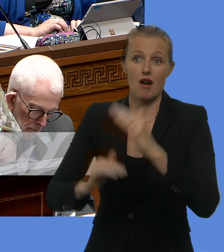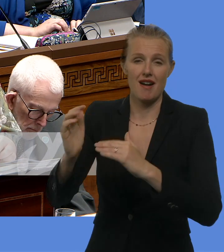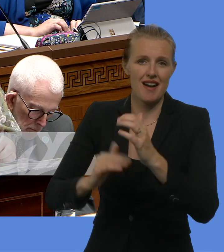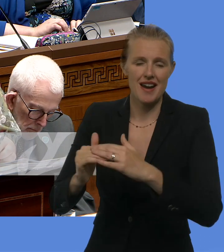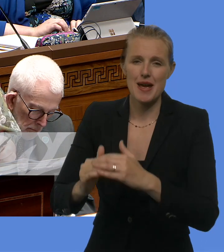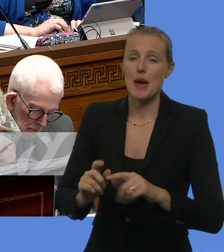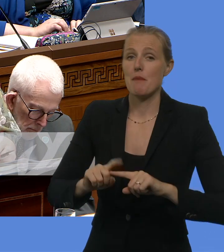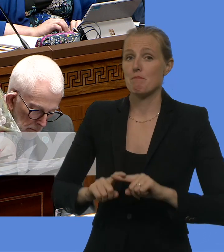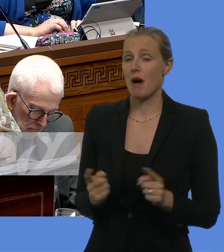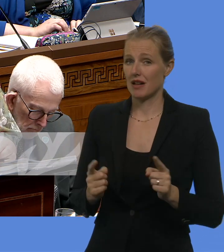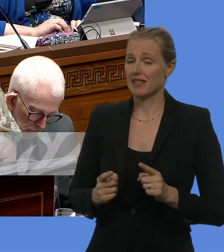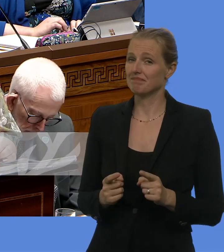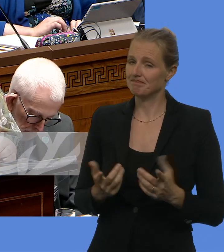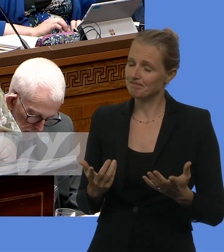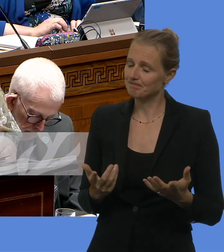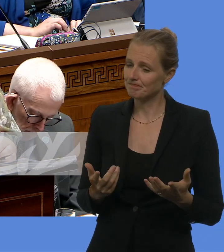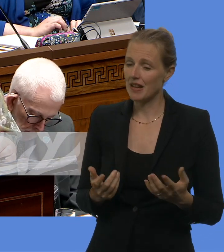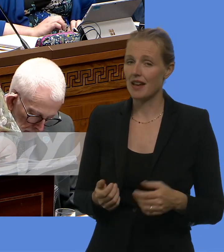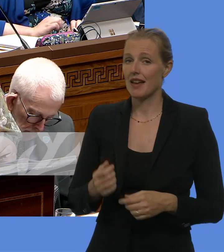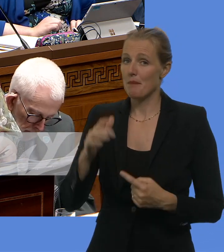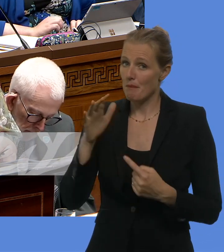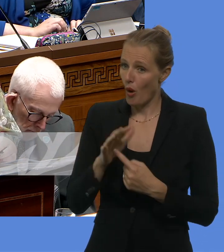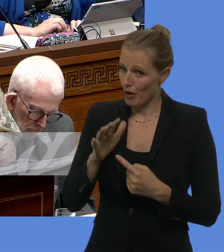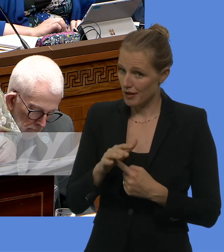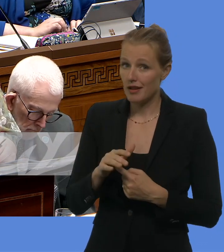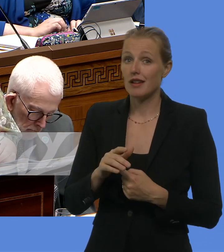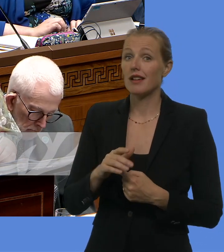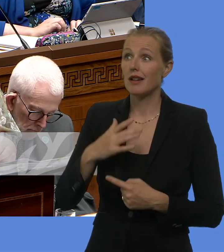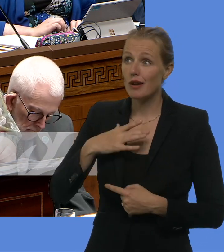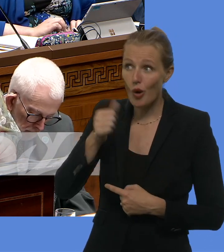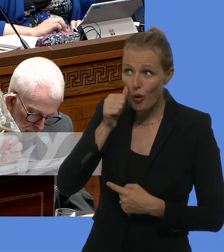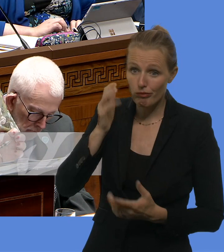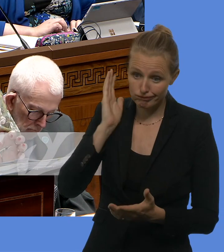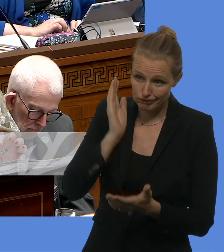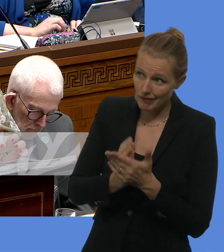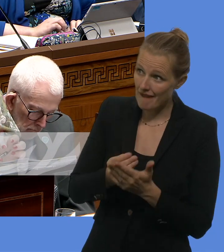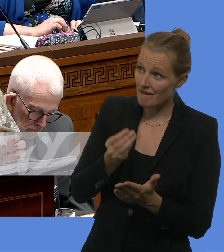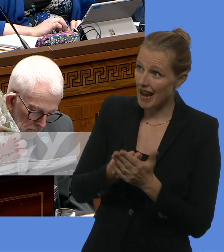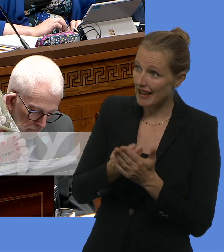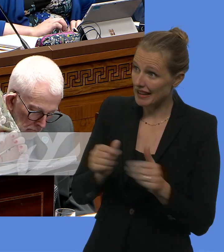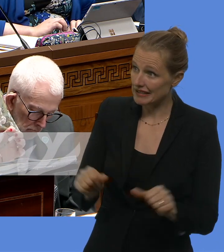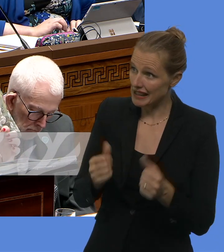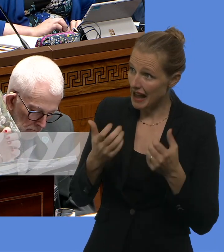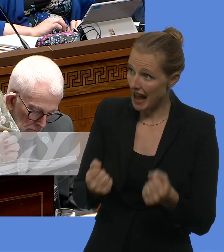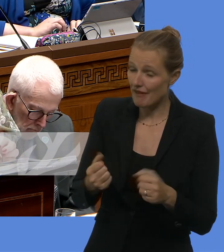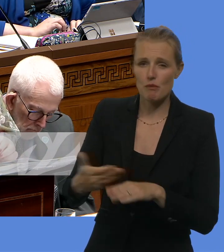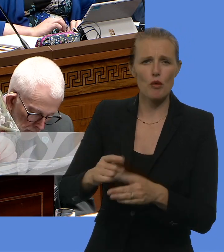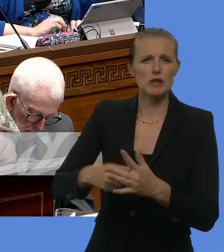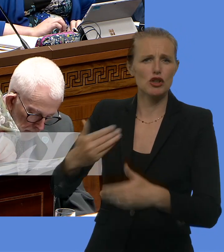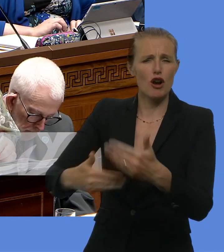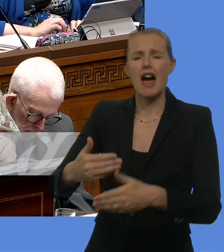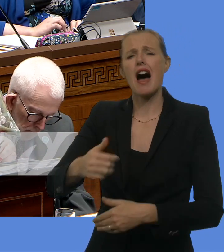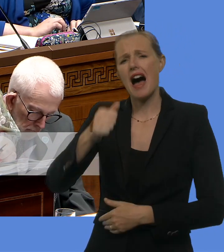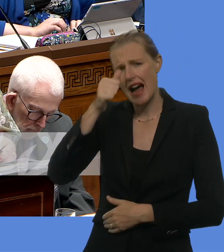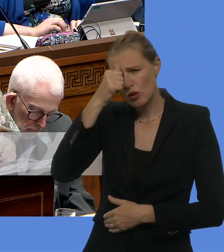on these two major pieces of the jigsaw until such times as we know we have the resources to do so. But he also knows, and I know he visits the